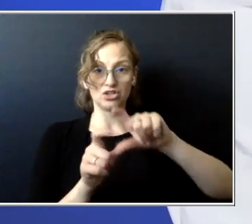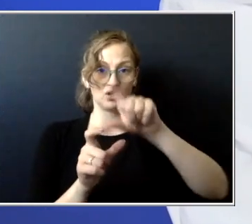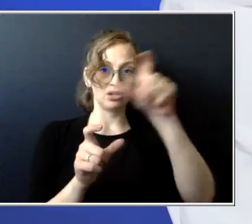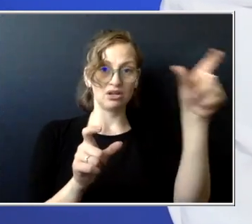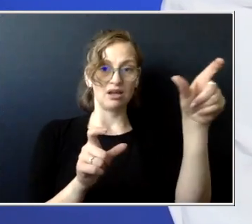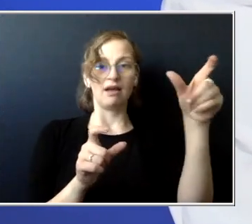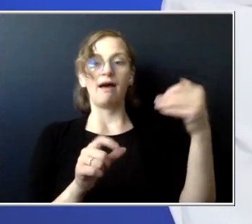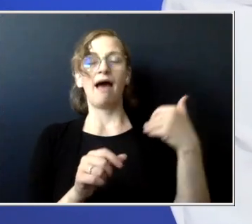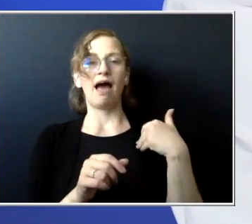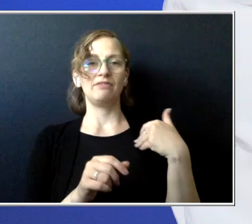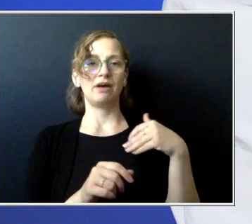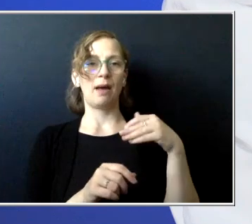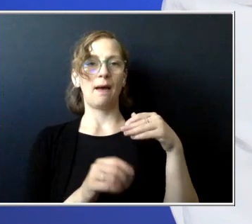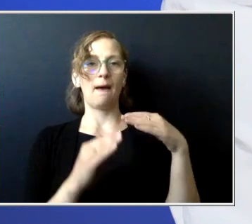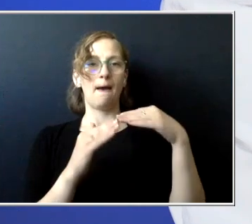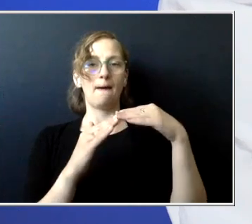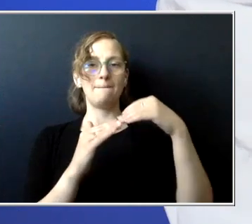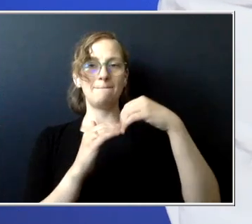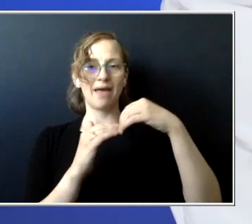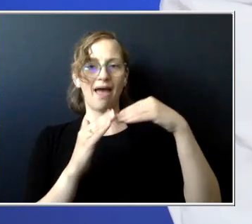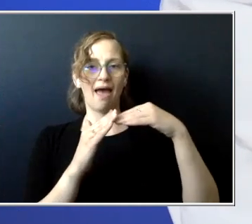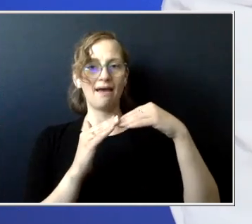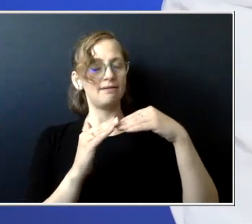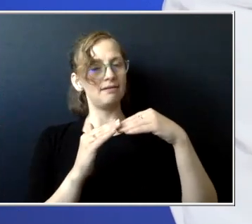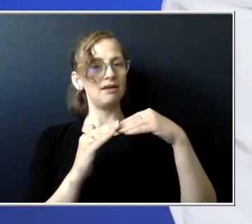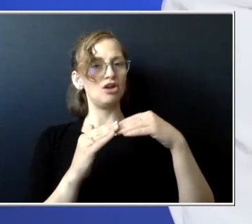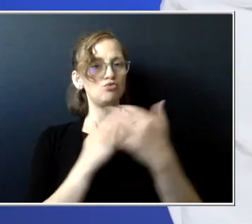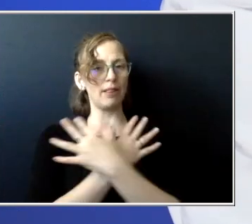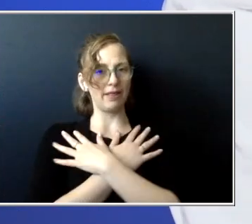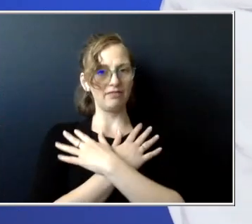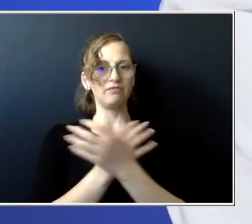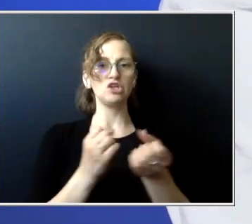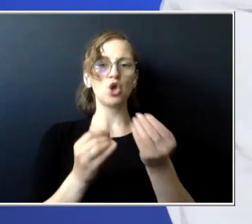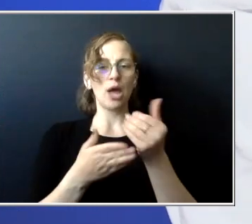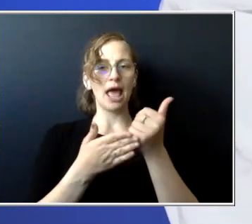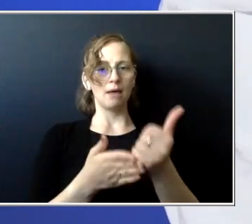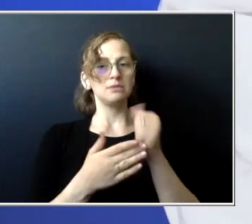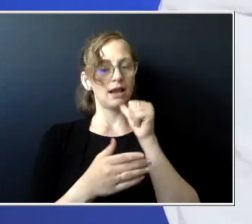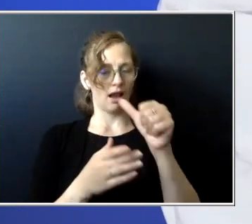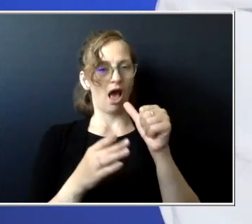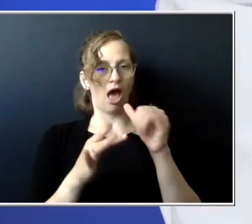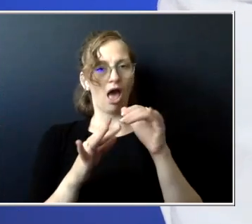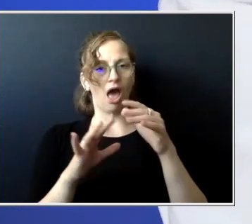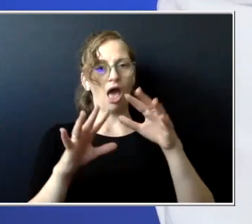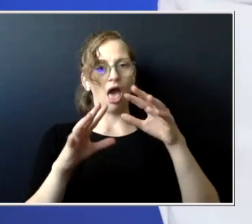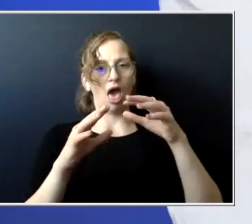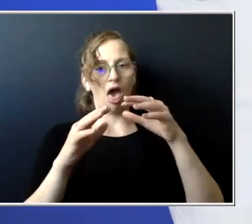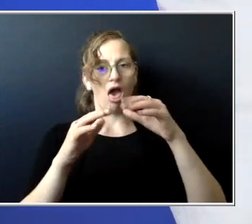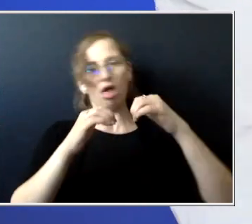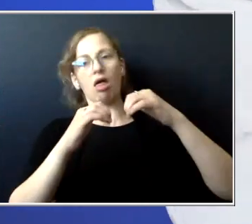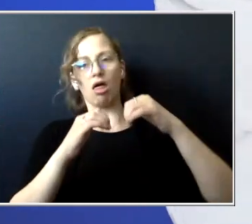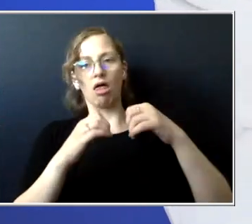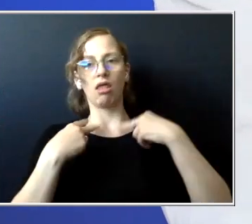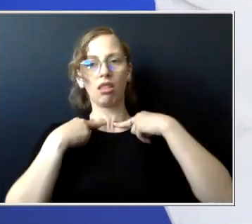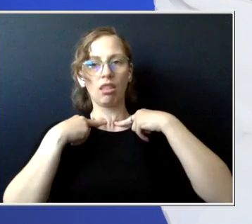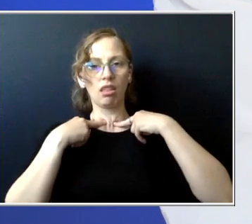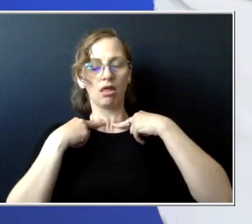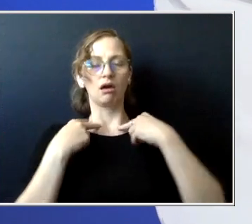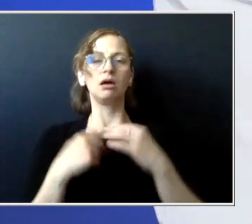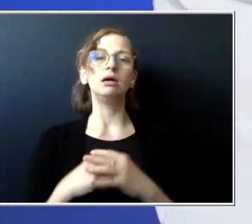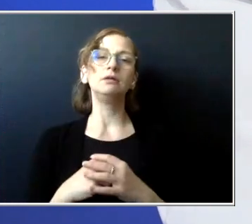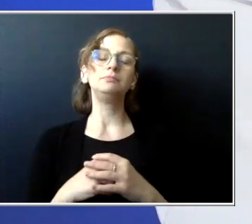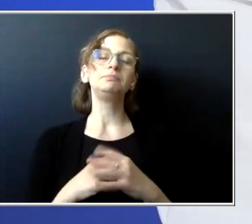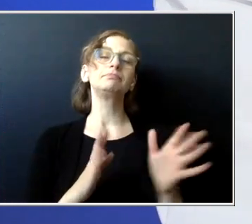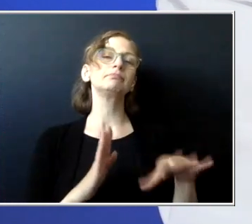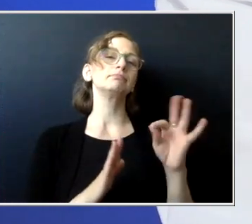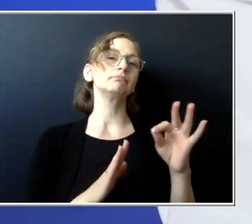effectively protects the early part of the graft from kinking and these kind of things when you do it. It gets somewhat technical. But what they've found is that over time,